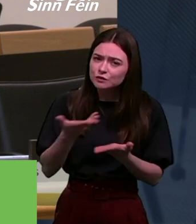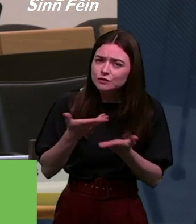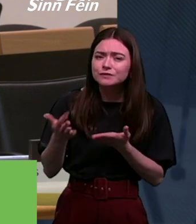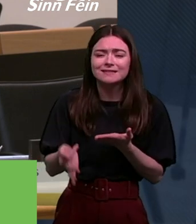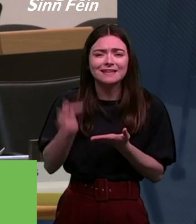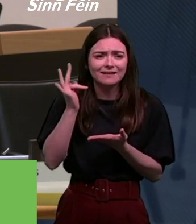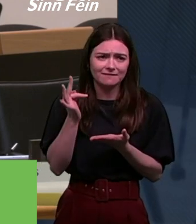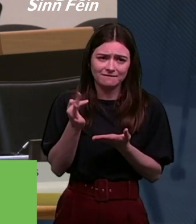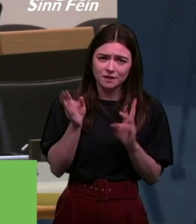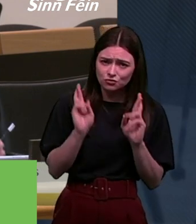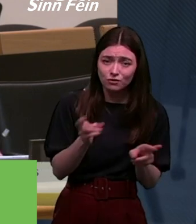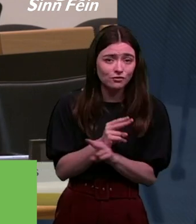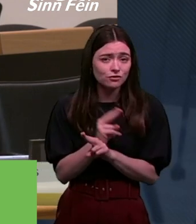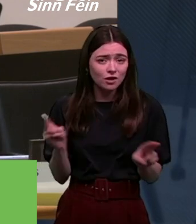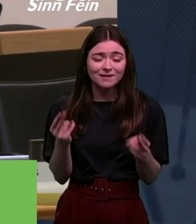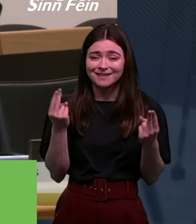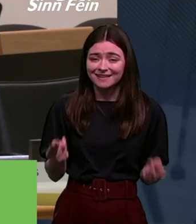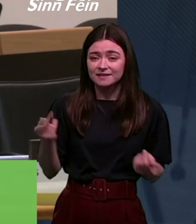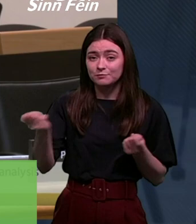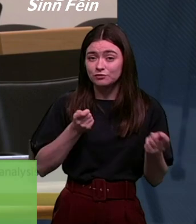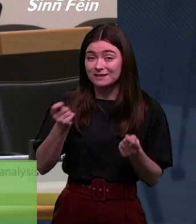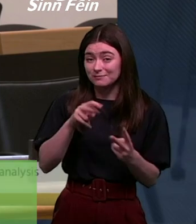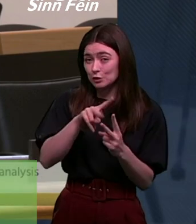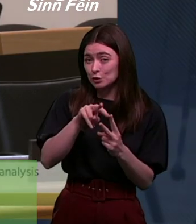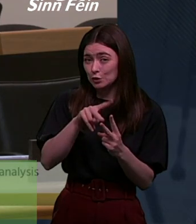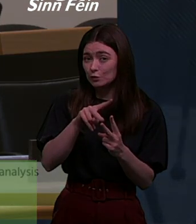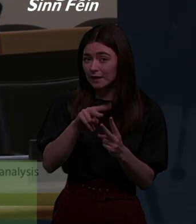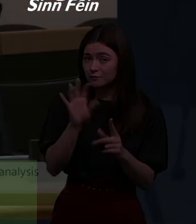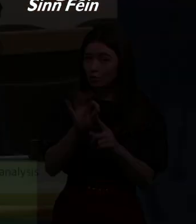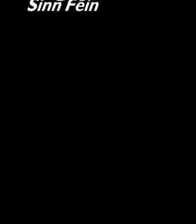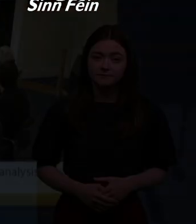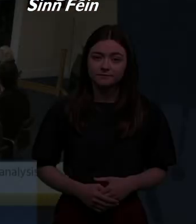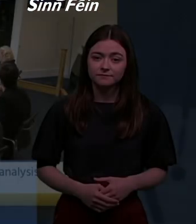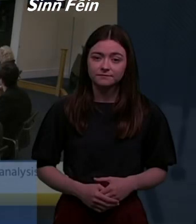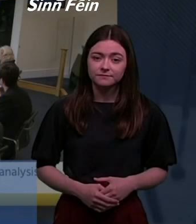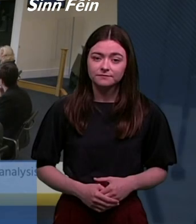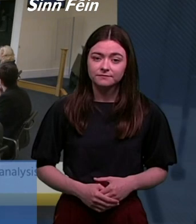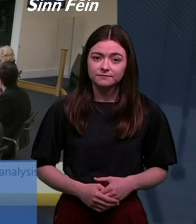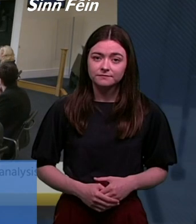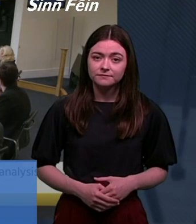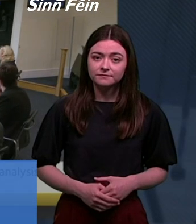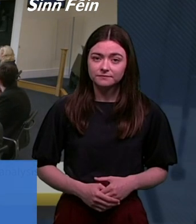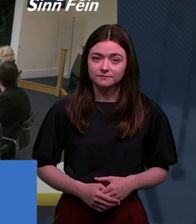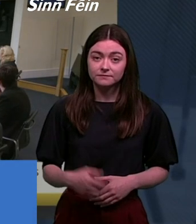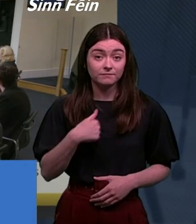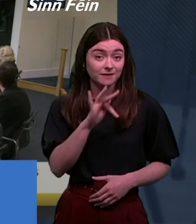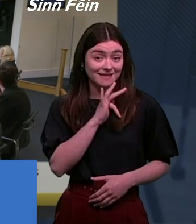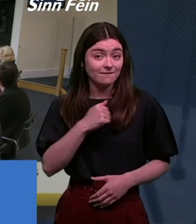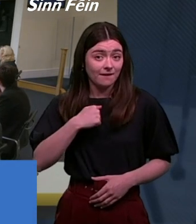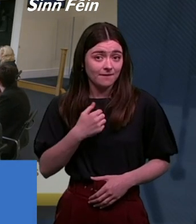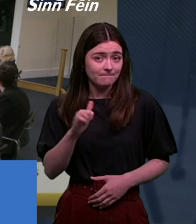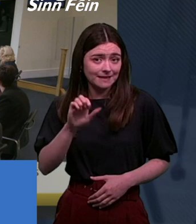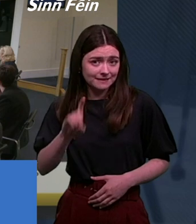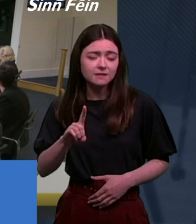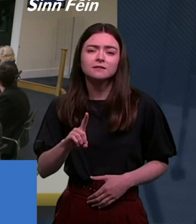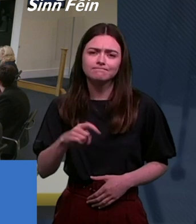if this is right and it needs to be regulated. I think they're the main 2 points I want to make. I'm so glad. I'm personally autistic myself. So